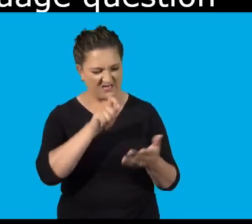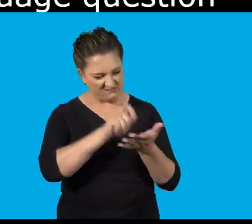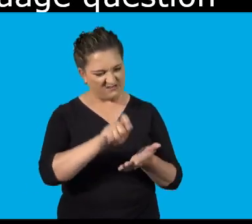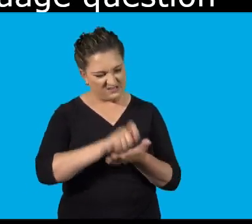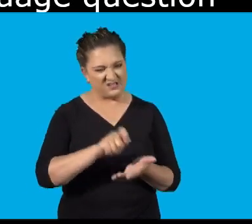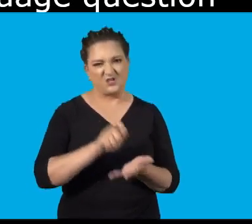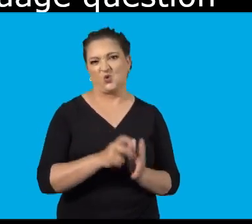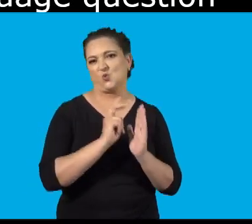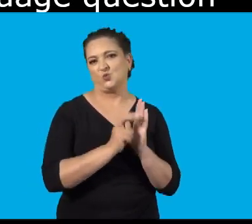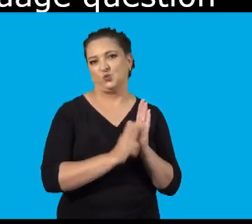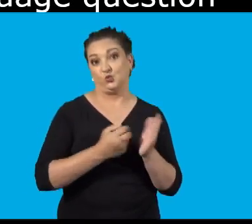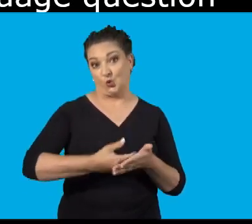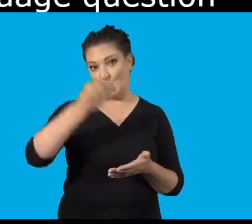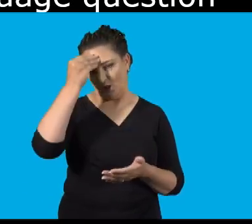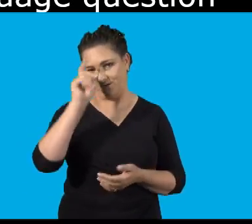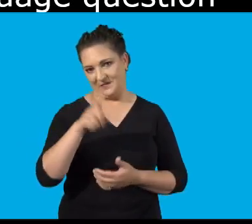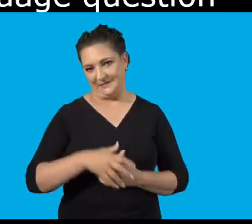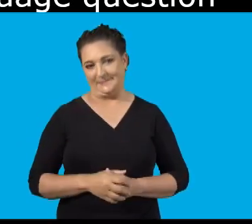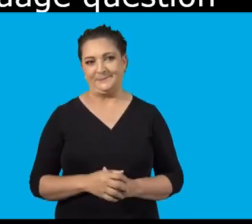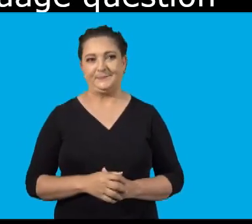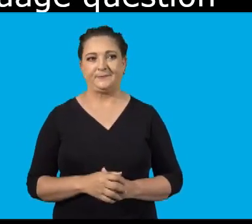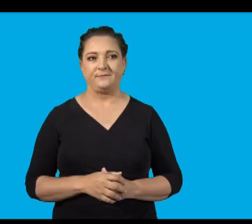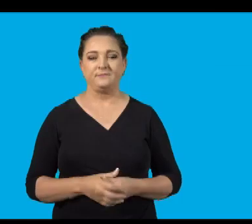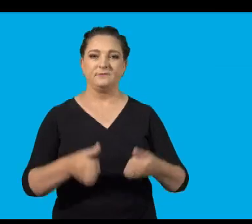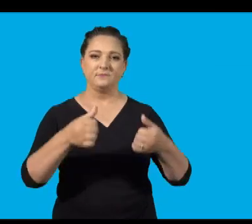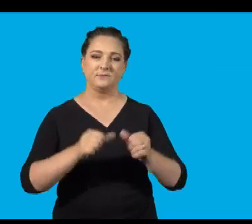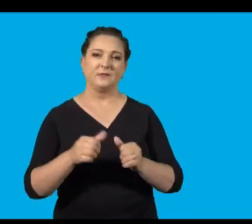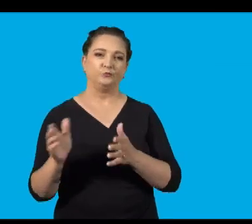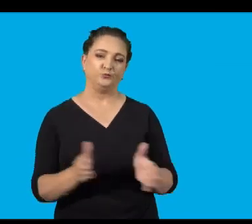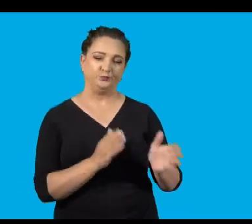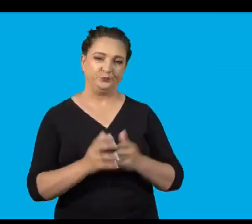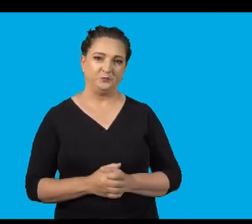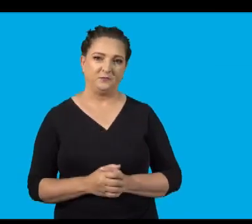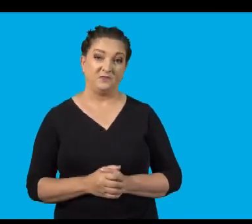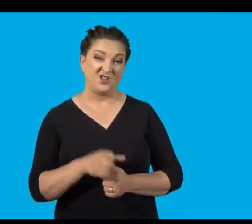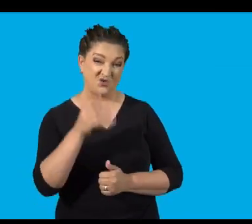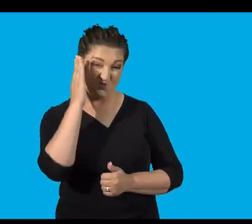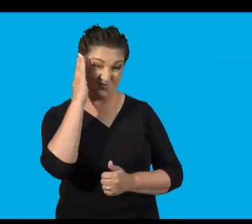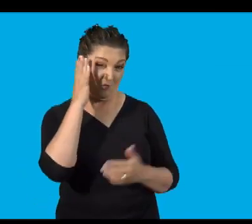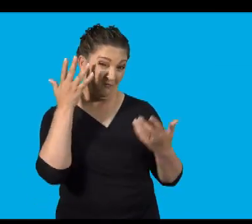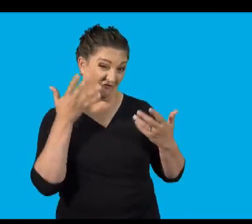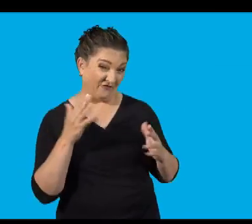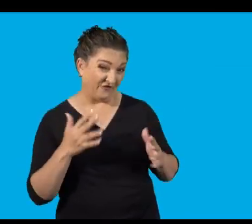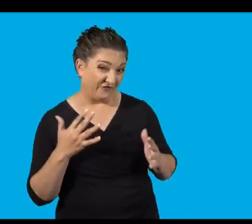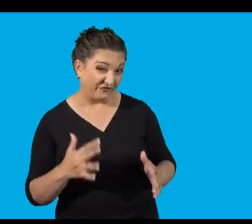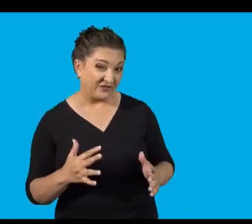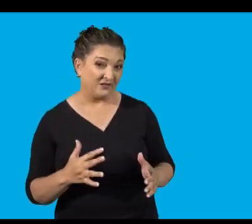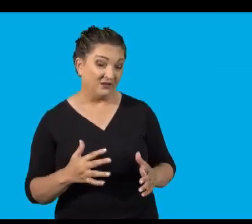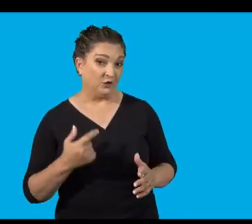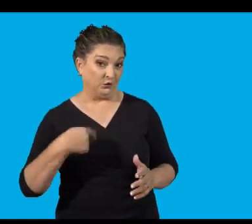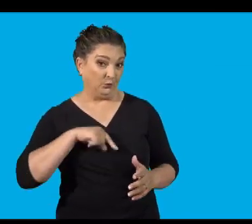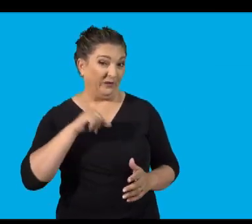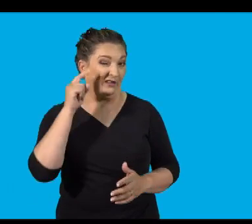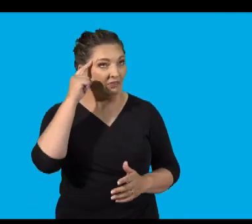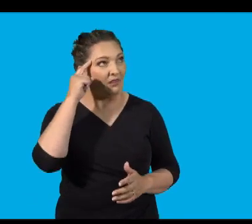learn your grammar rules. All right. Now, let's move on. What do you know? What do we